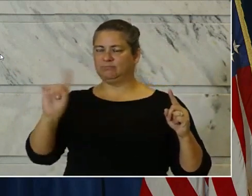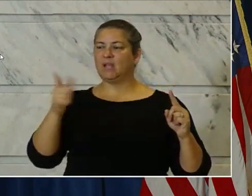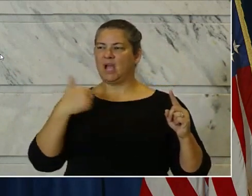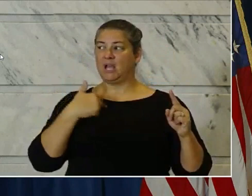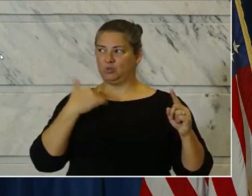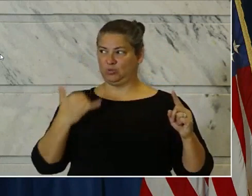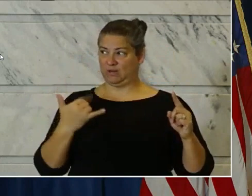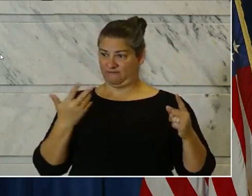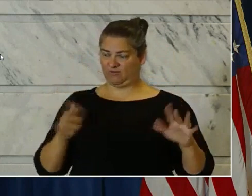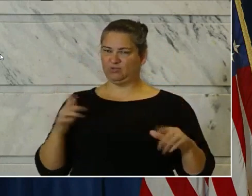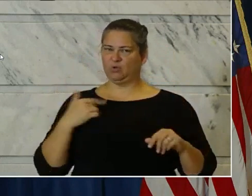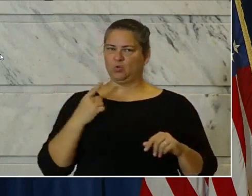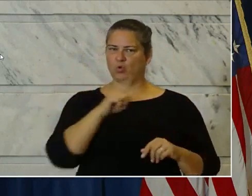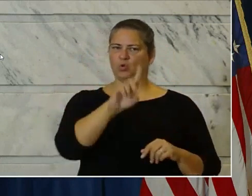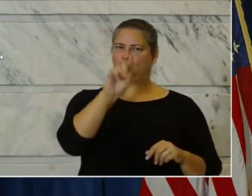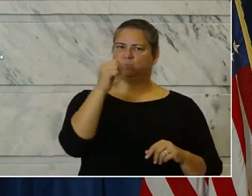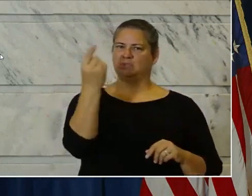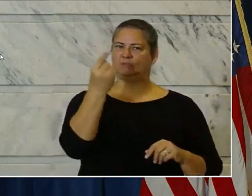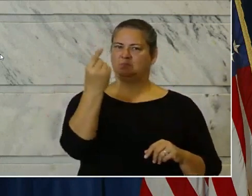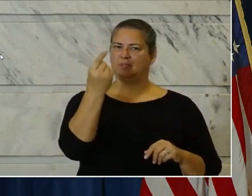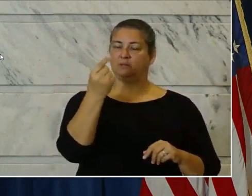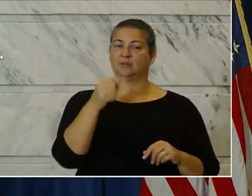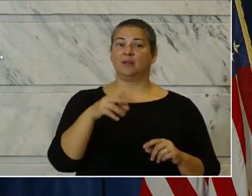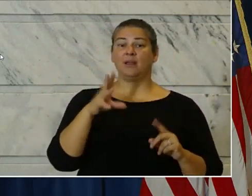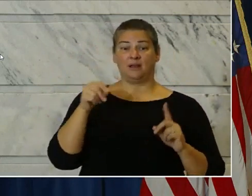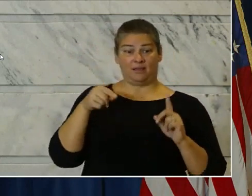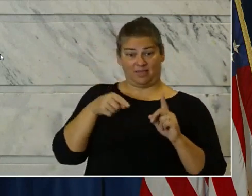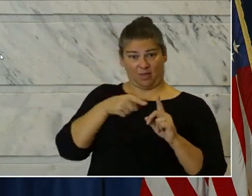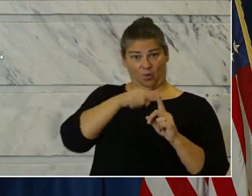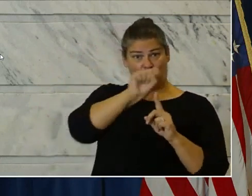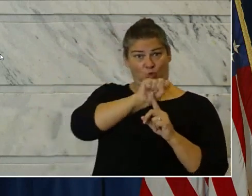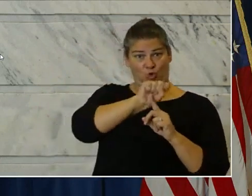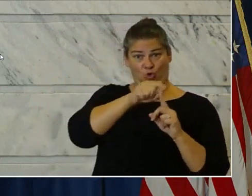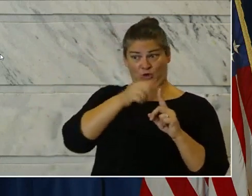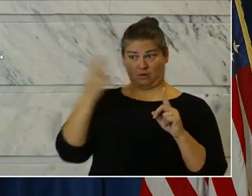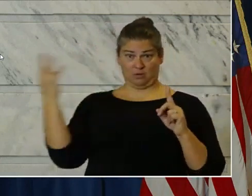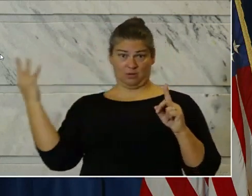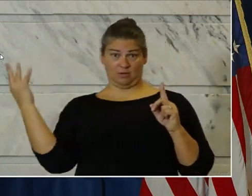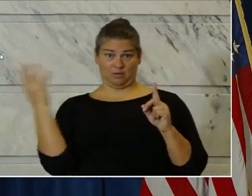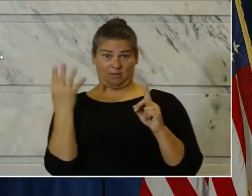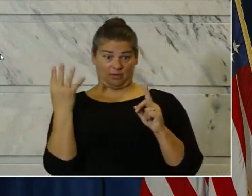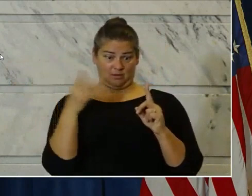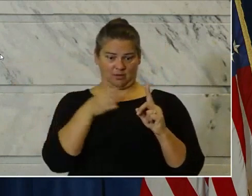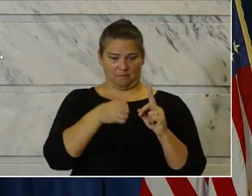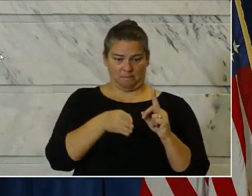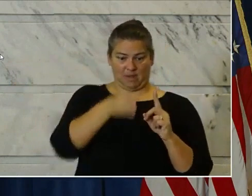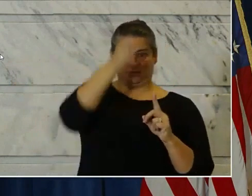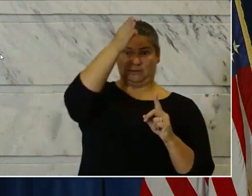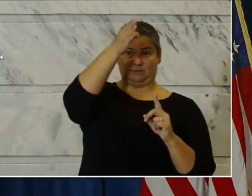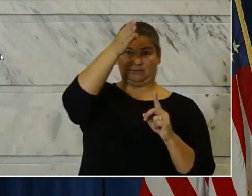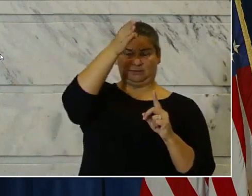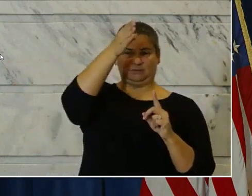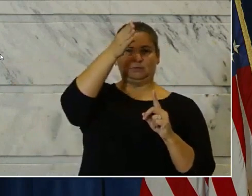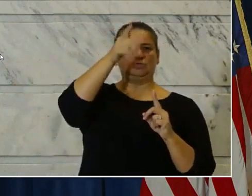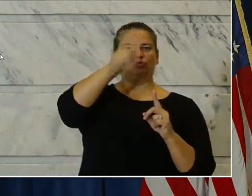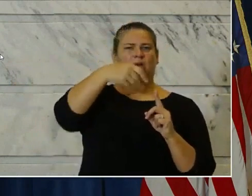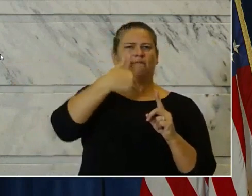do something about it. Plexiglass barriers are a good idea. If we don't have them there, we